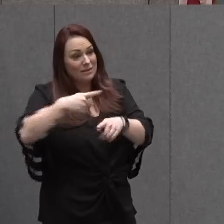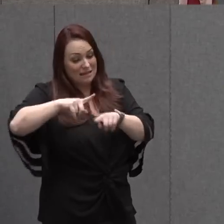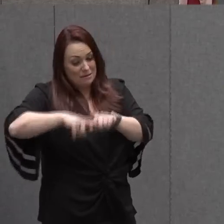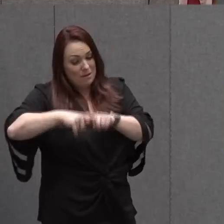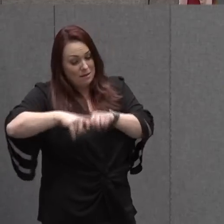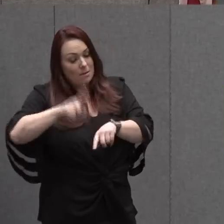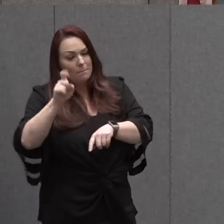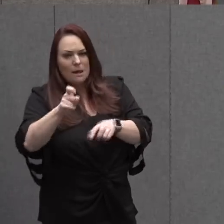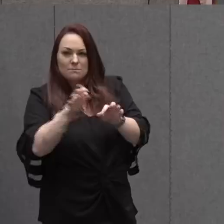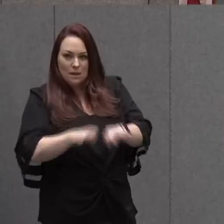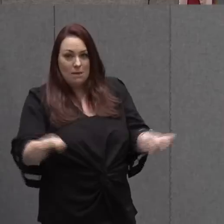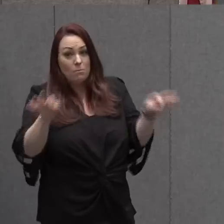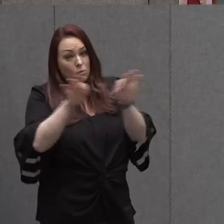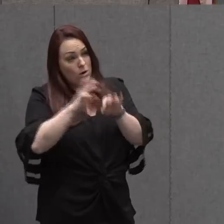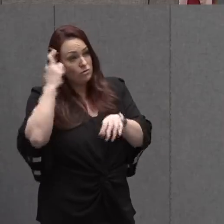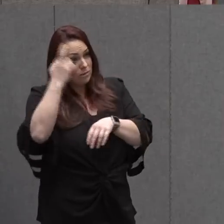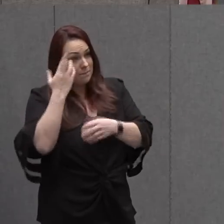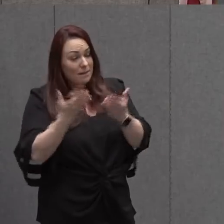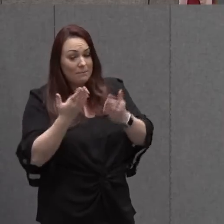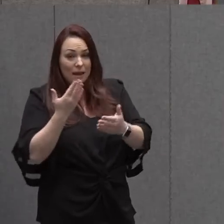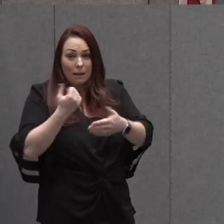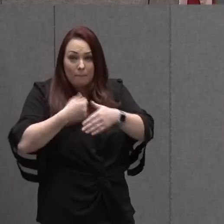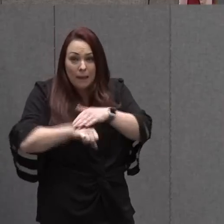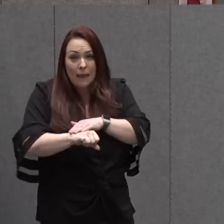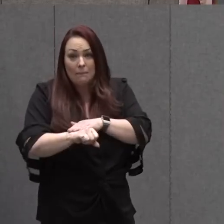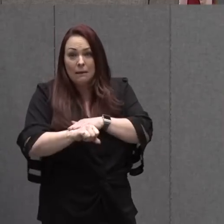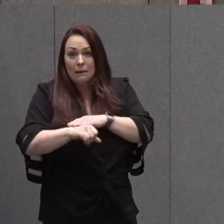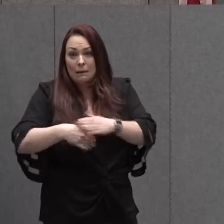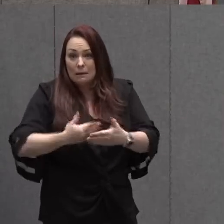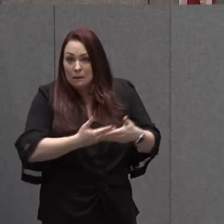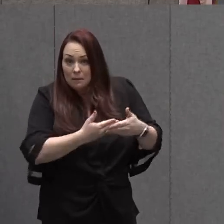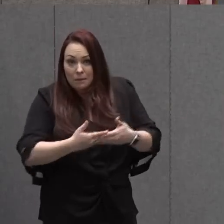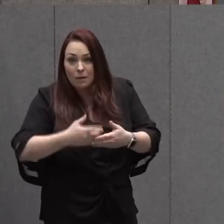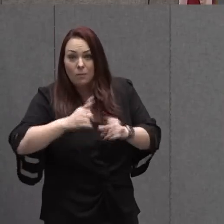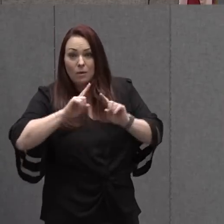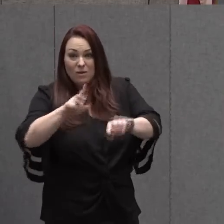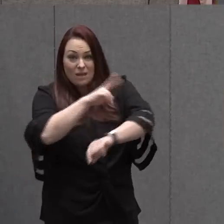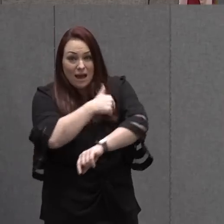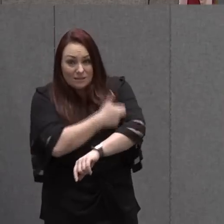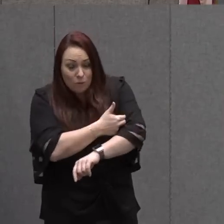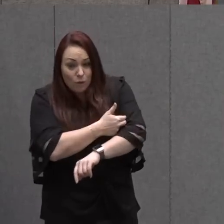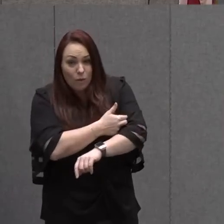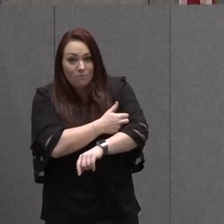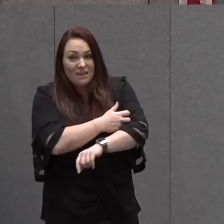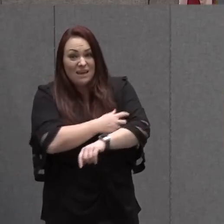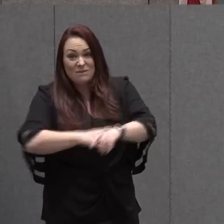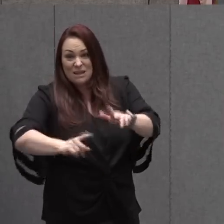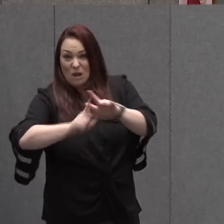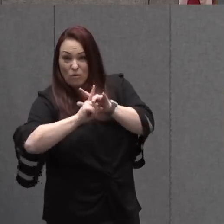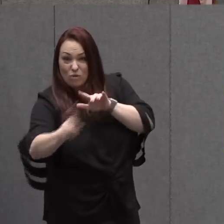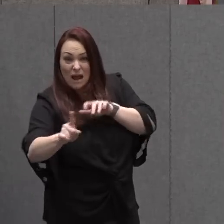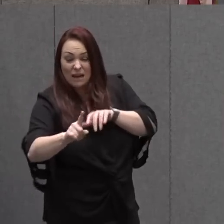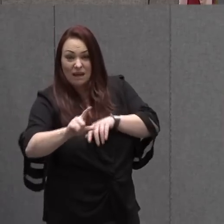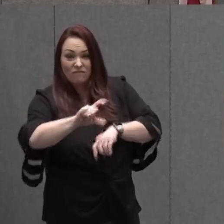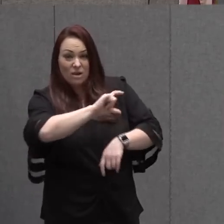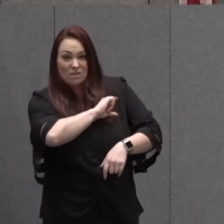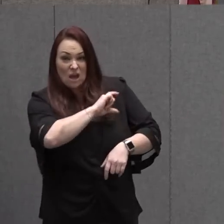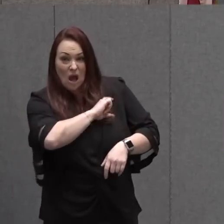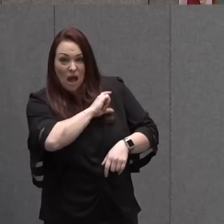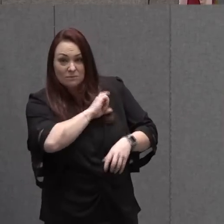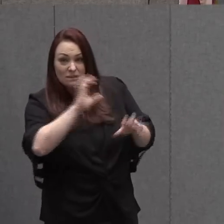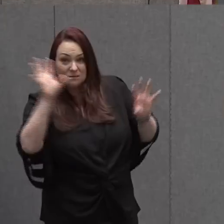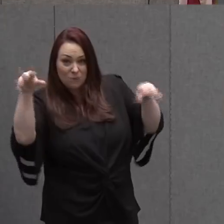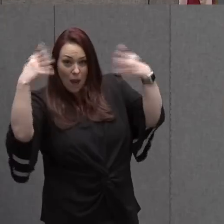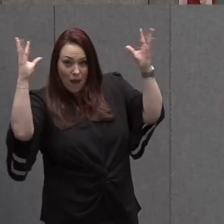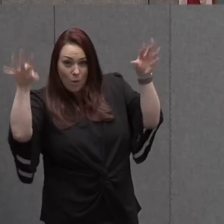important reason. Maybe somebody's having a baby and they're going to the hospital. Maybe they're running from the cops. Maybe. Oh my. Do you see how